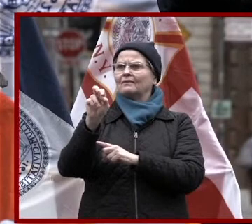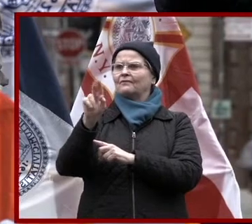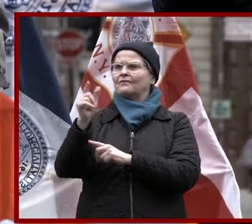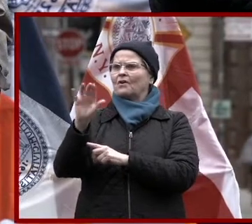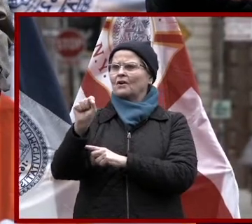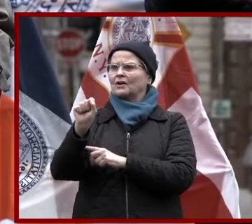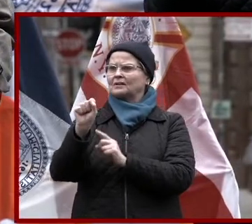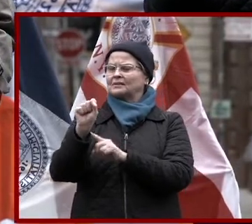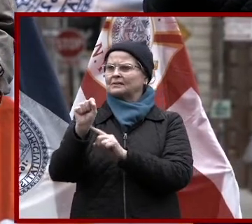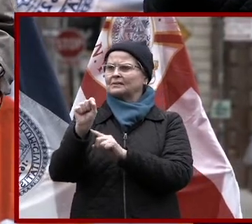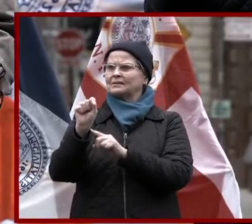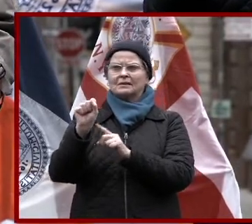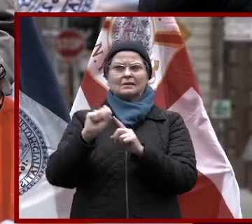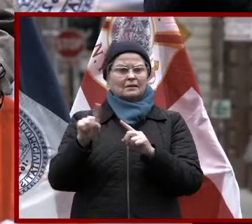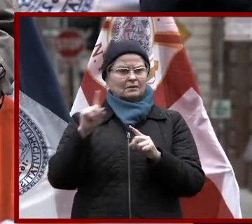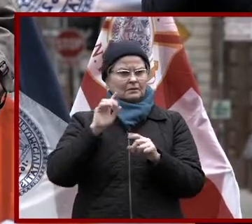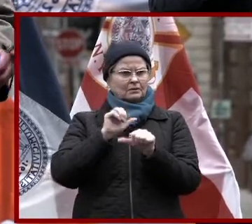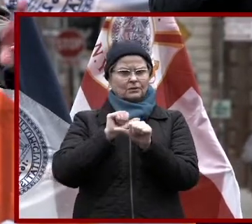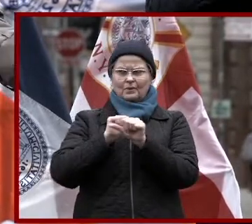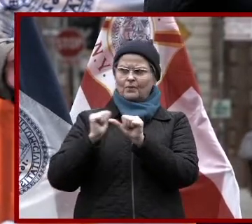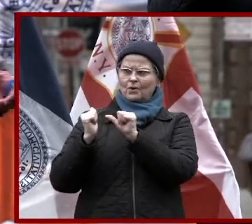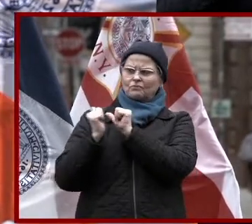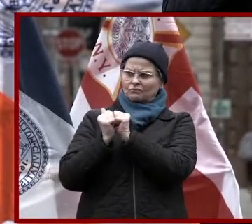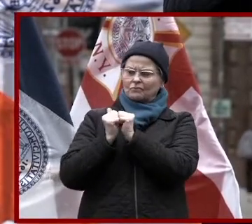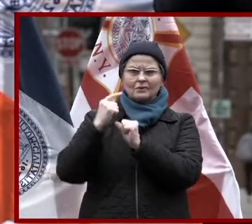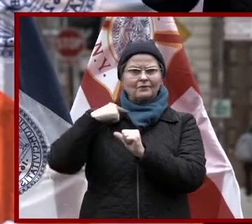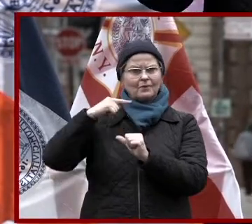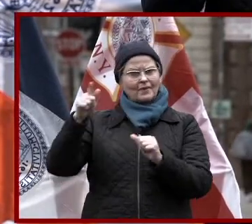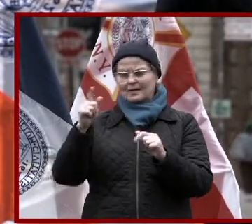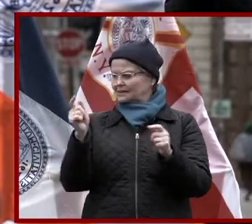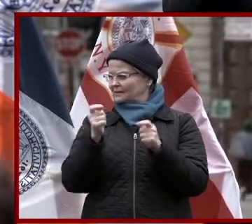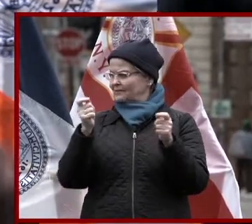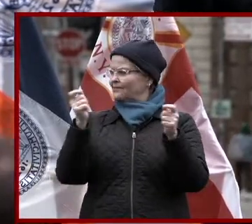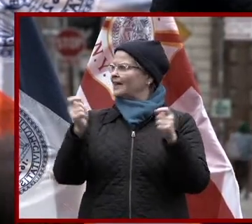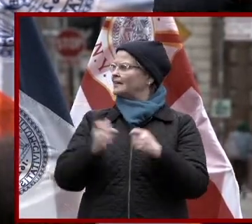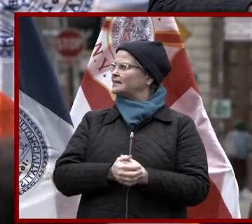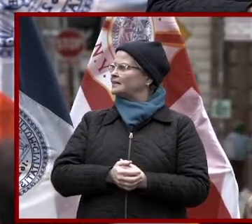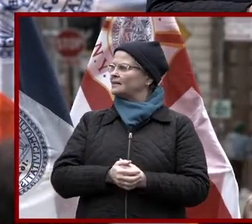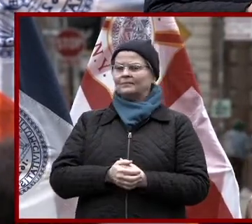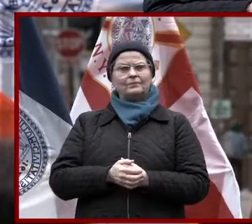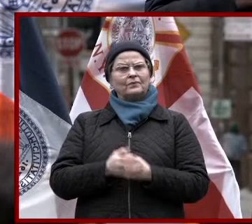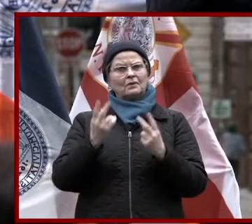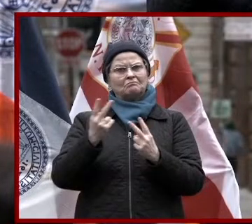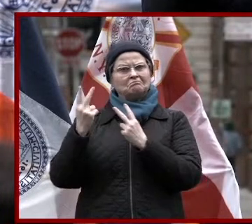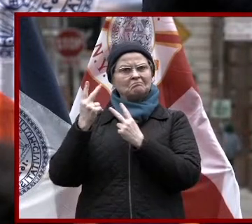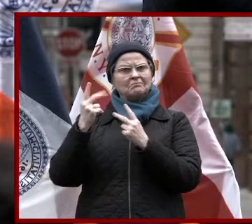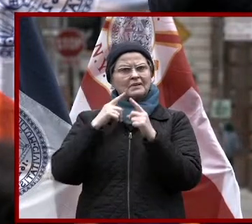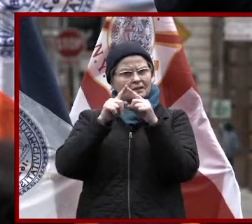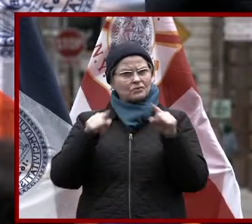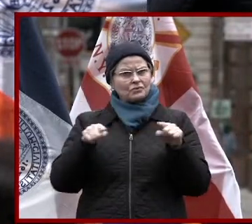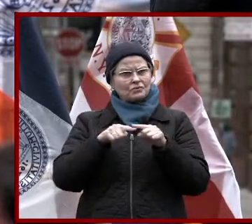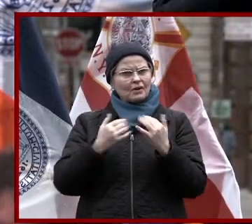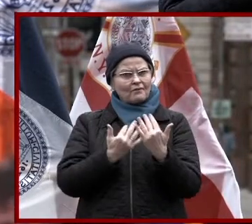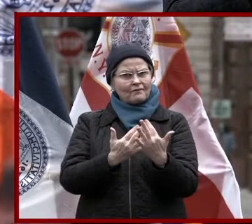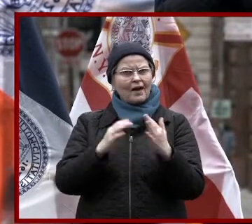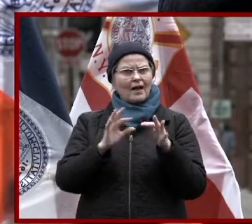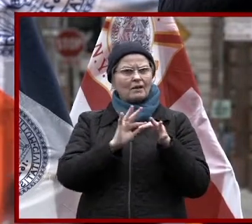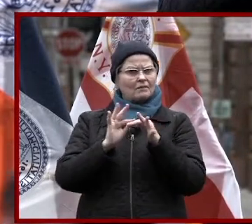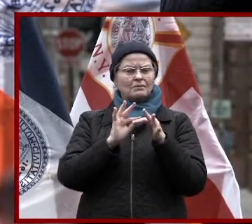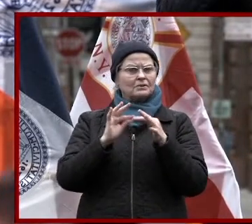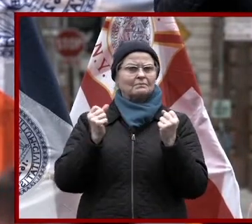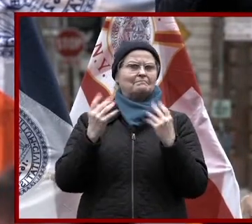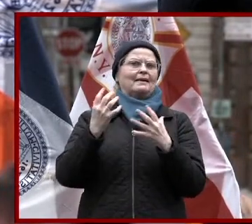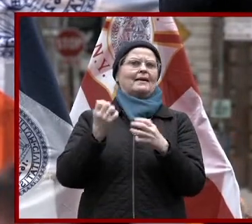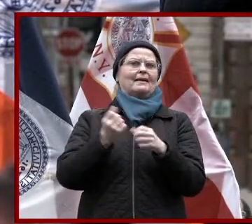Who has worked with me on this event and others, the Remember the Triangle Fire Coalition, for many, many